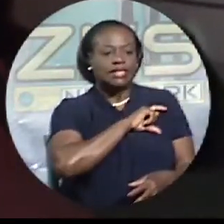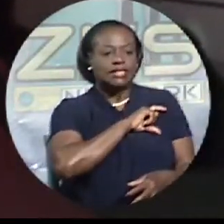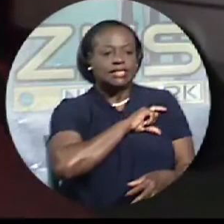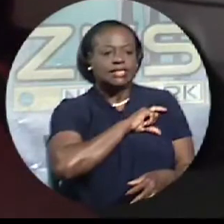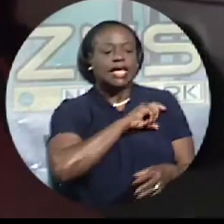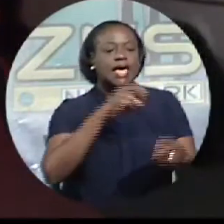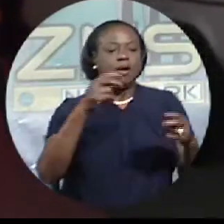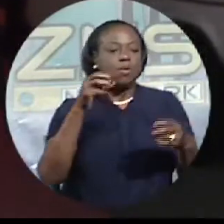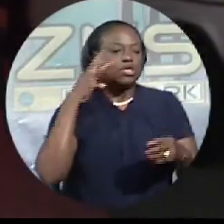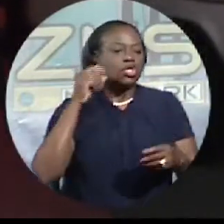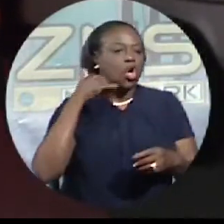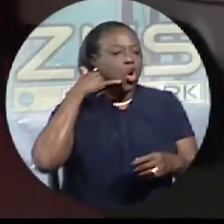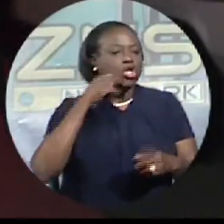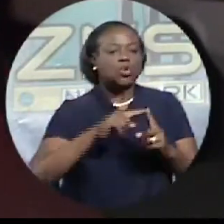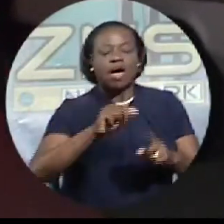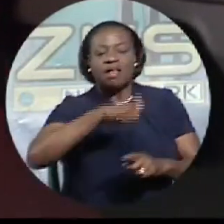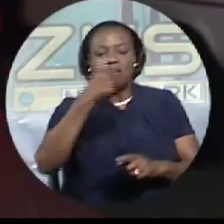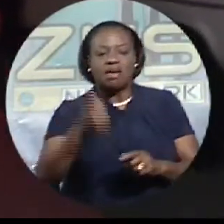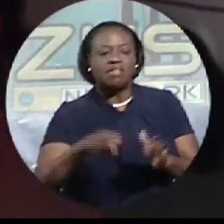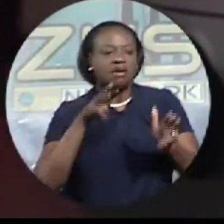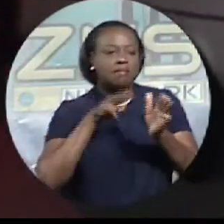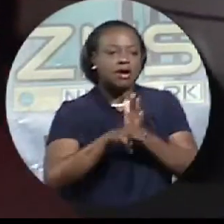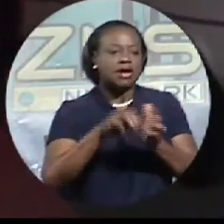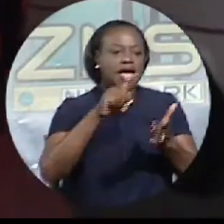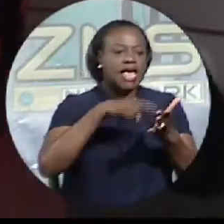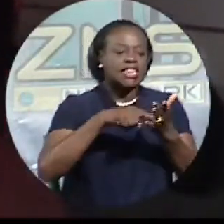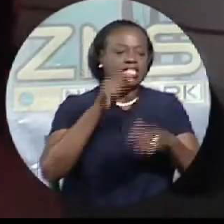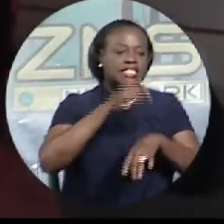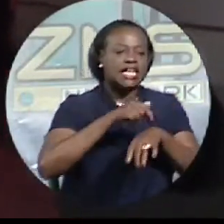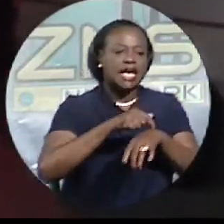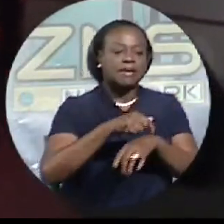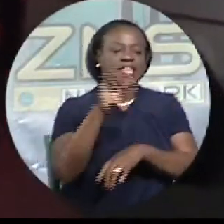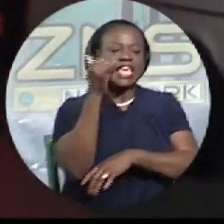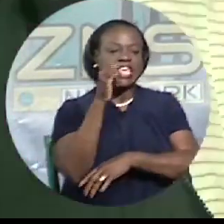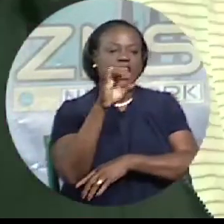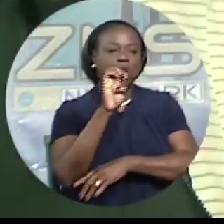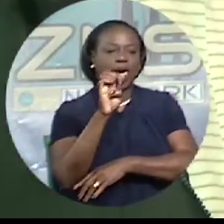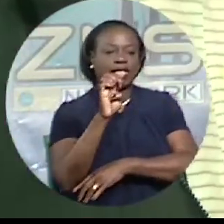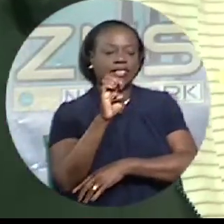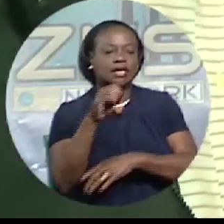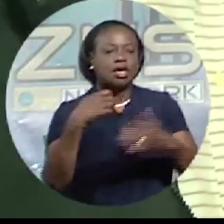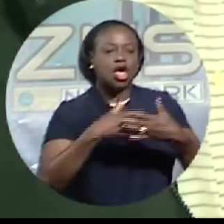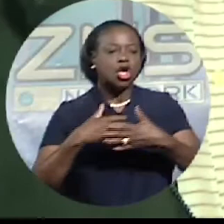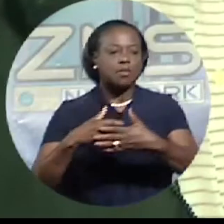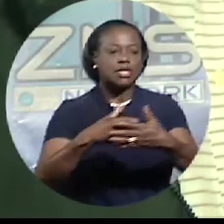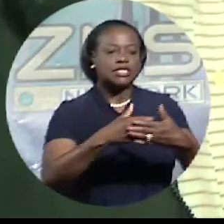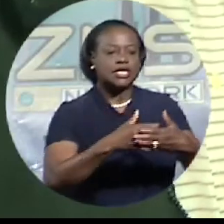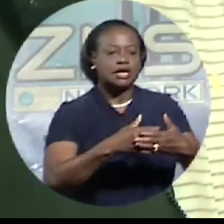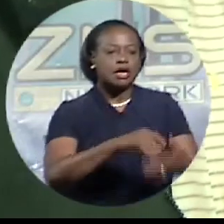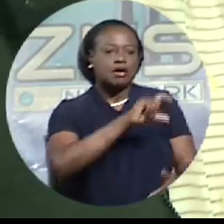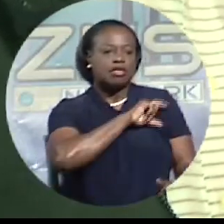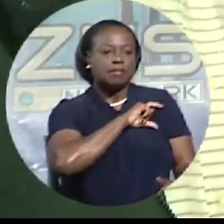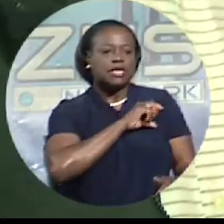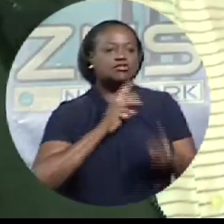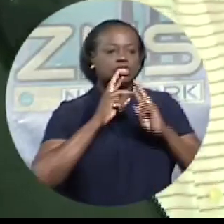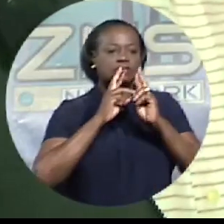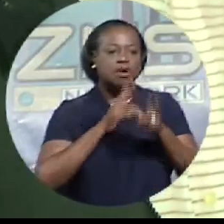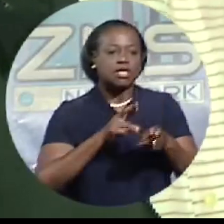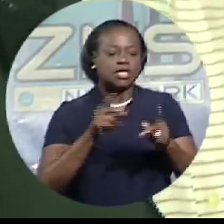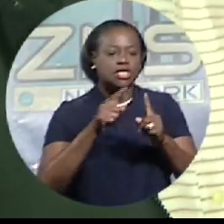they were then called to yet another homicide, this time in the Yellow Elder community. Officers responded to